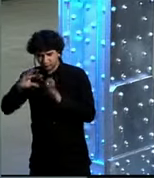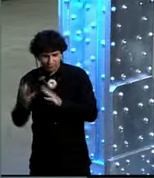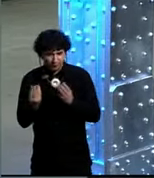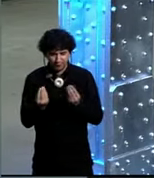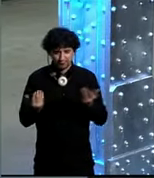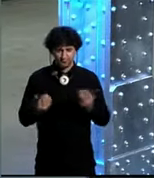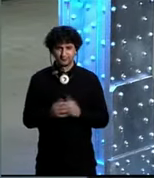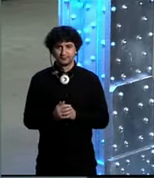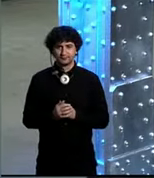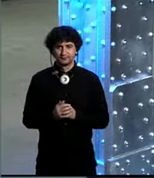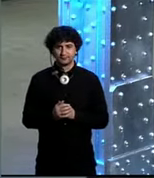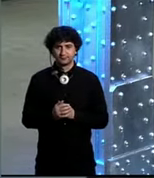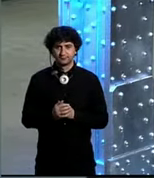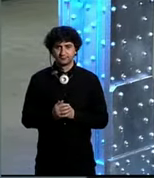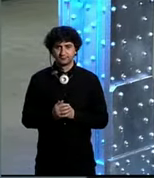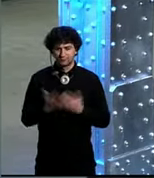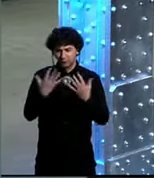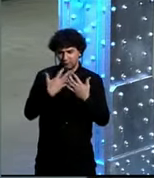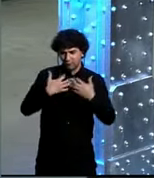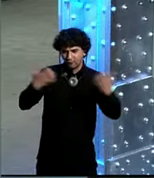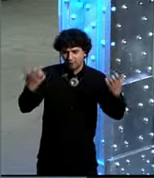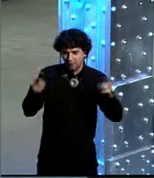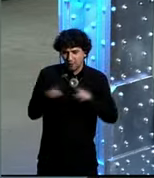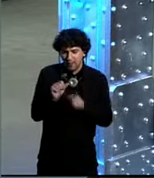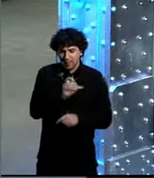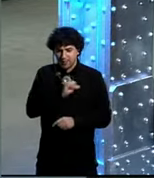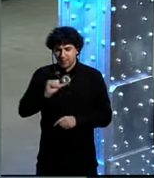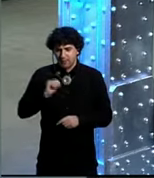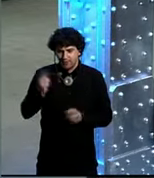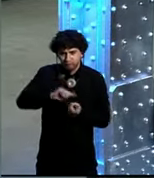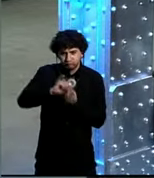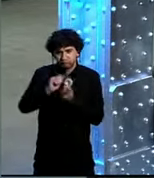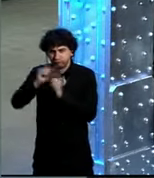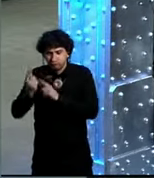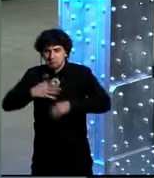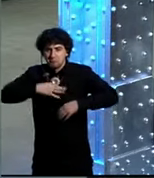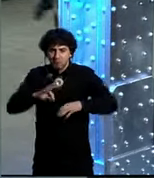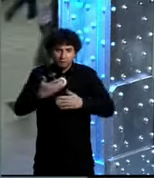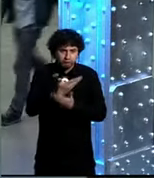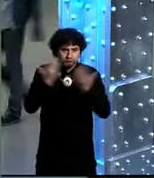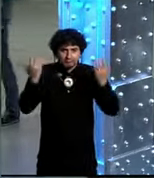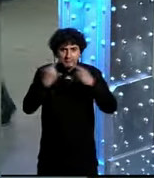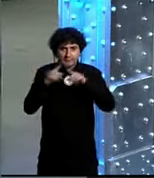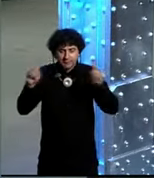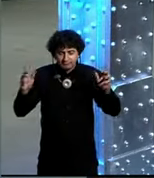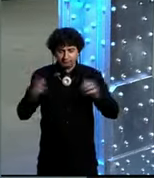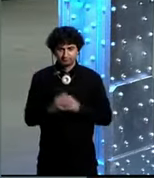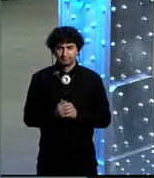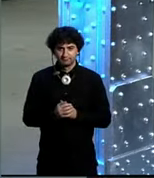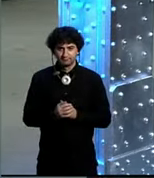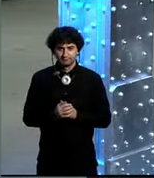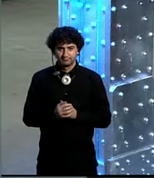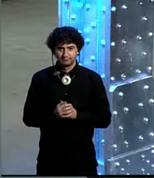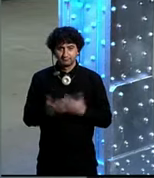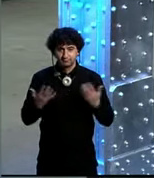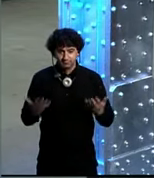scaringly independent audience confronting us, can we take all the things that we learned so far today into consideration and still make